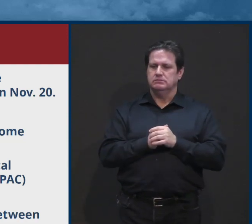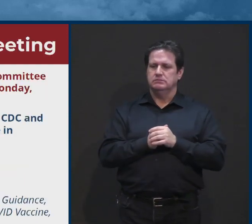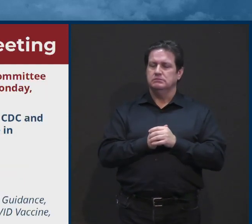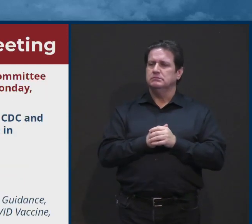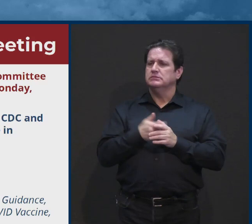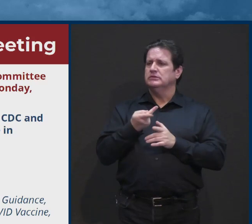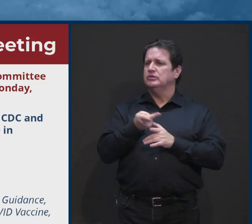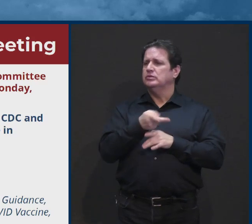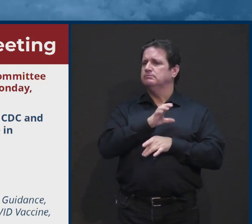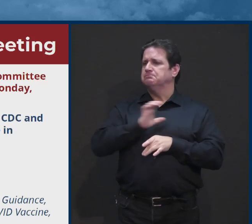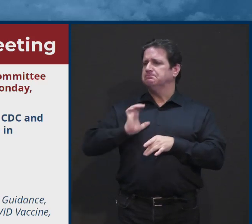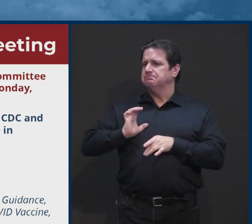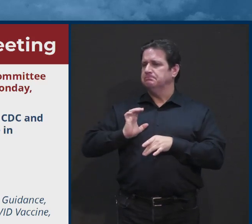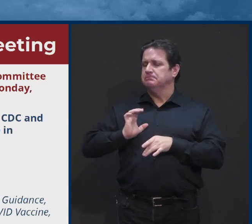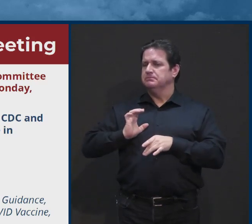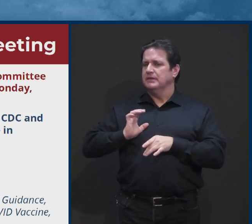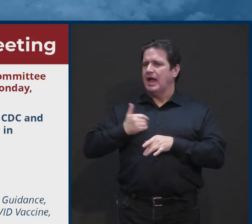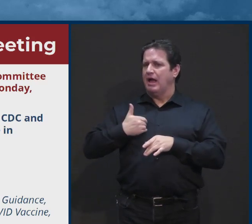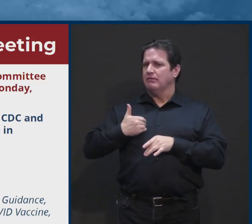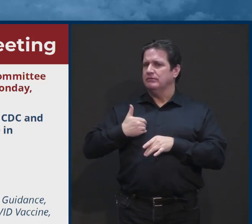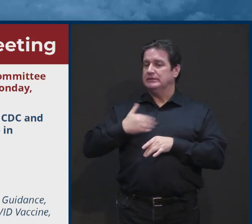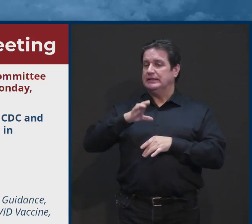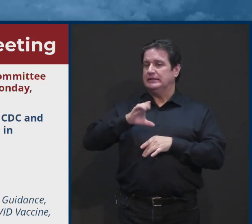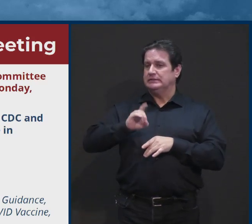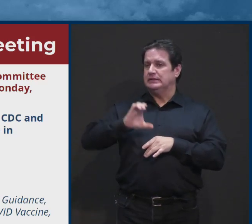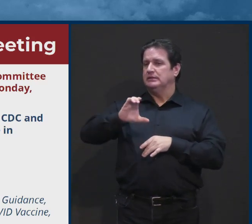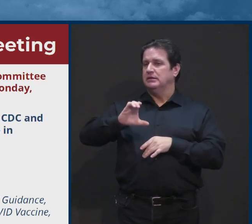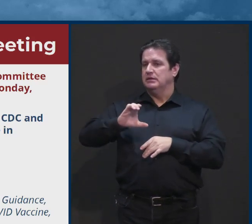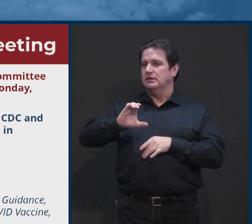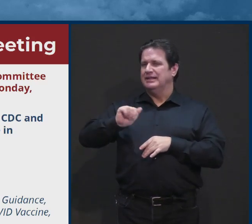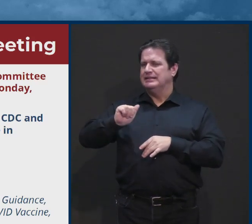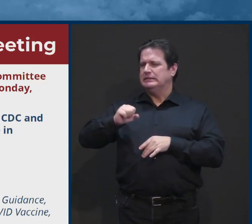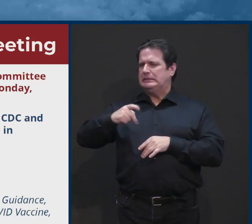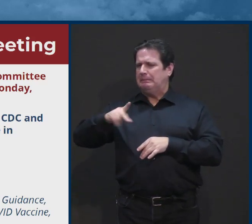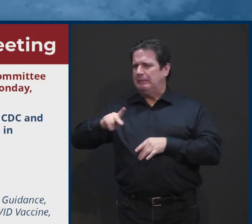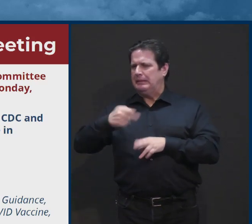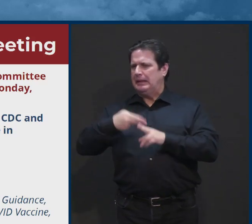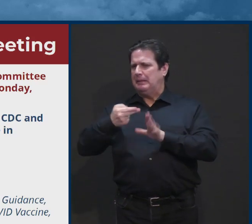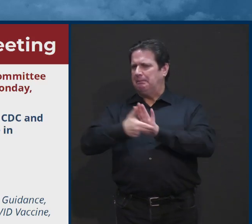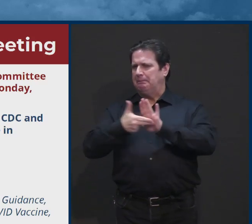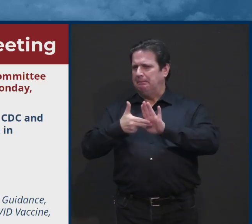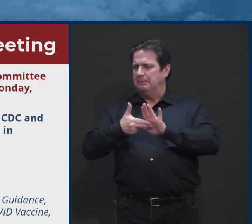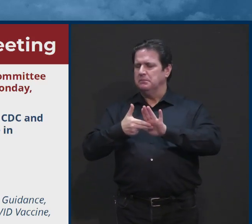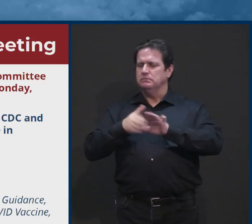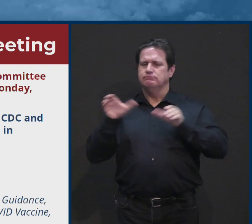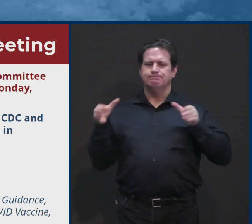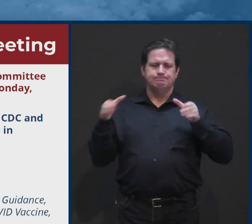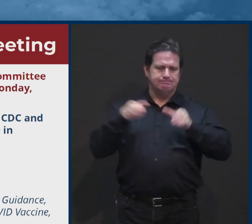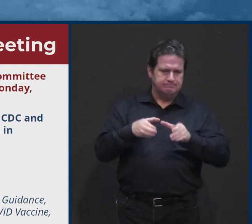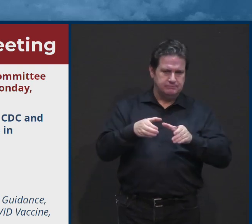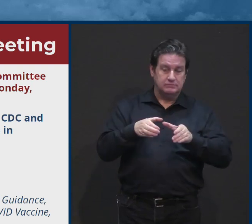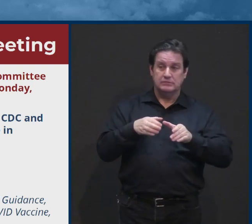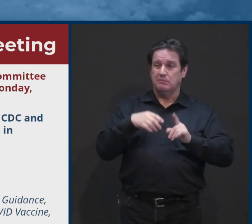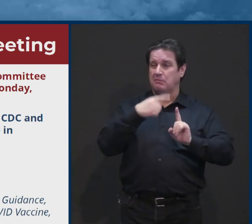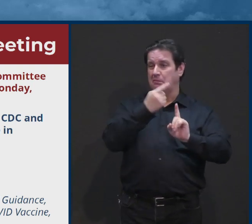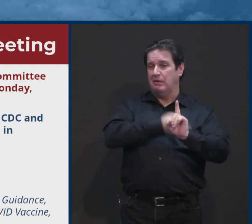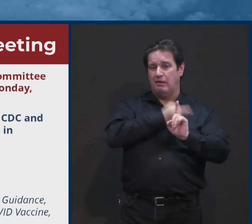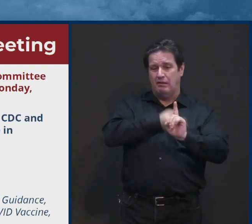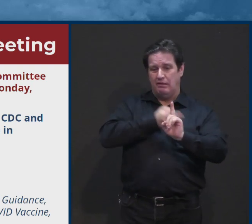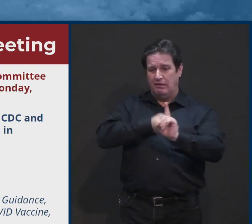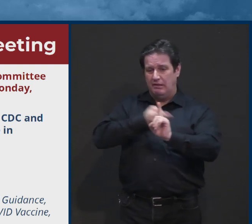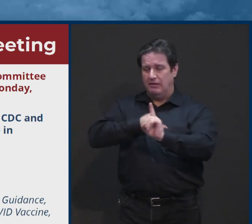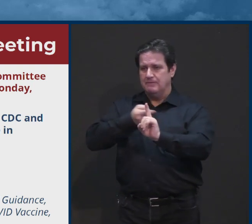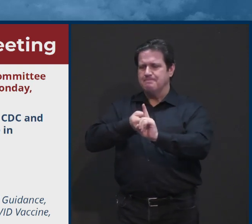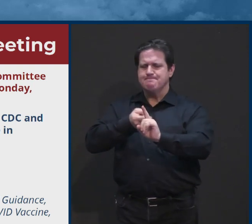couple committees. One that is a CDC committee called ACIP that has been now for months looking